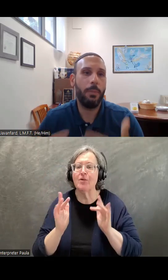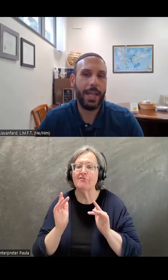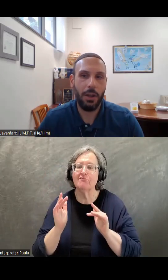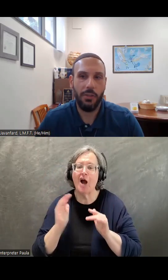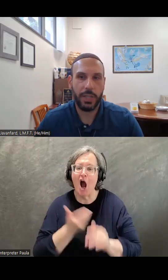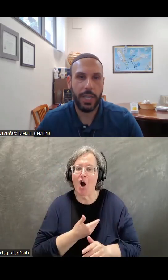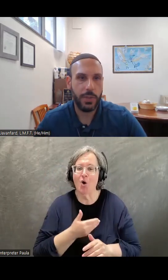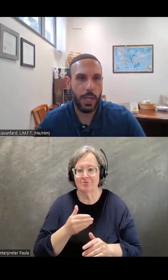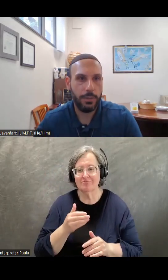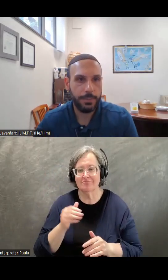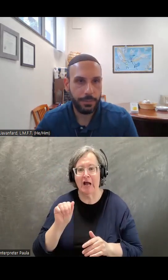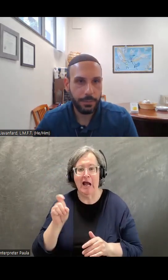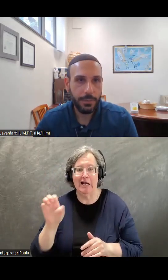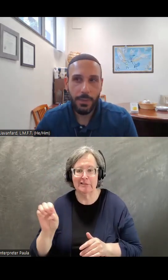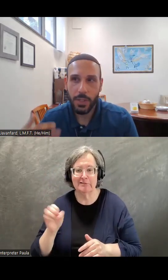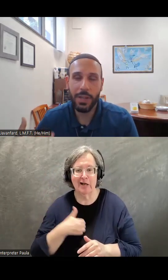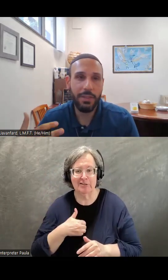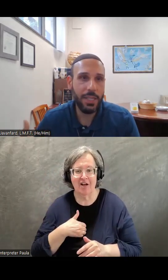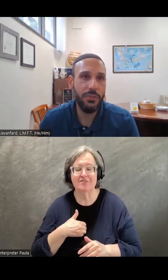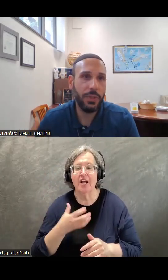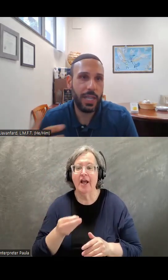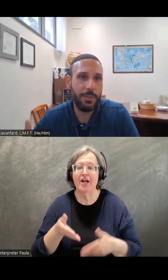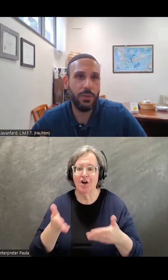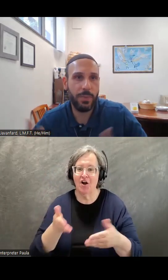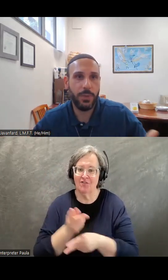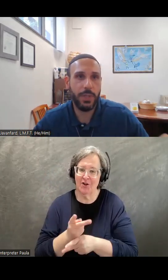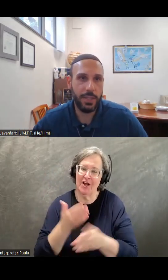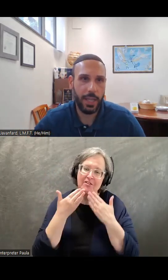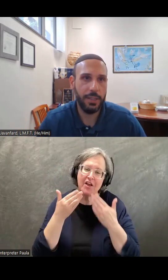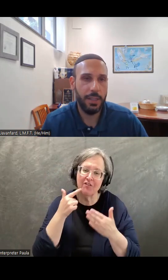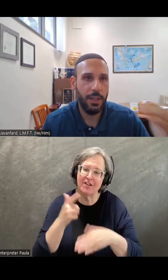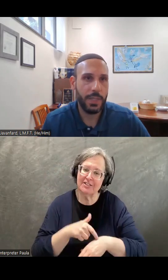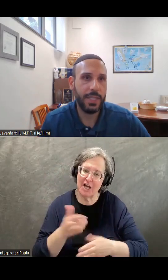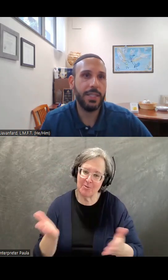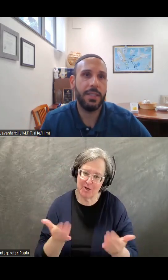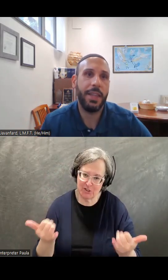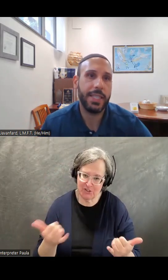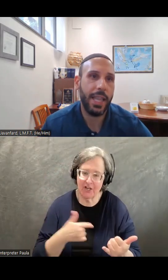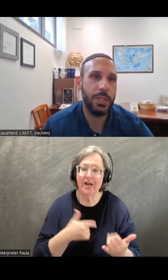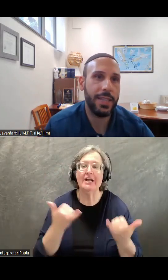then go back and offer care as well. So I want to thank you for the time that you've spent with us today. I'm going to